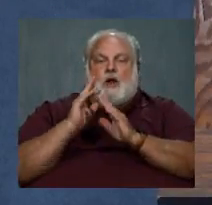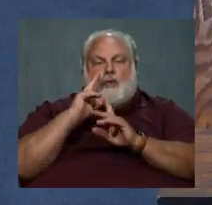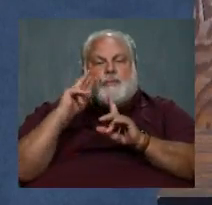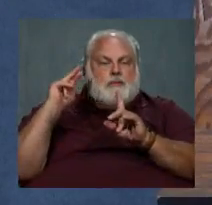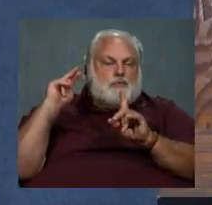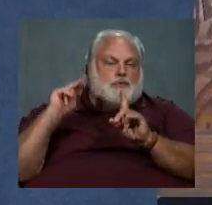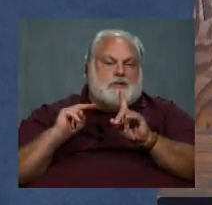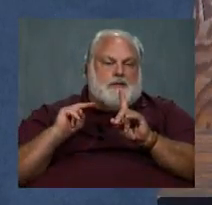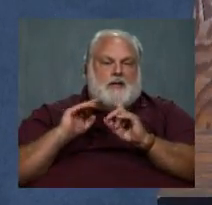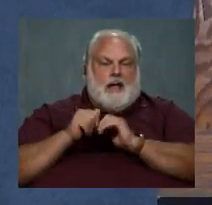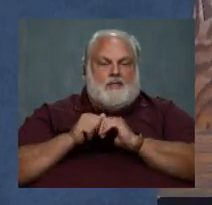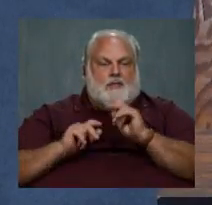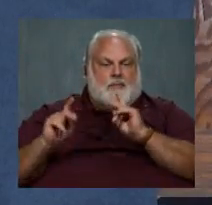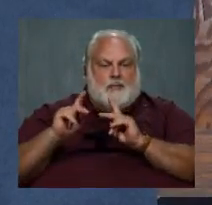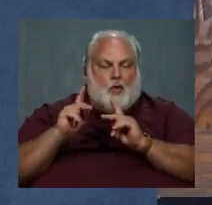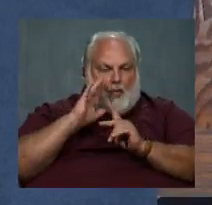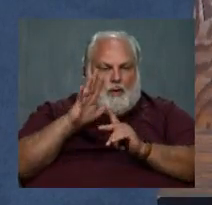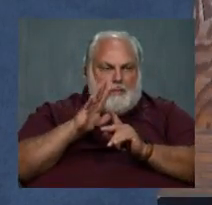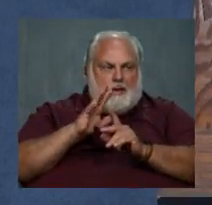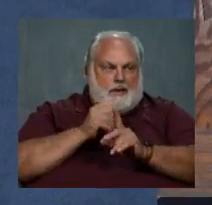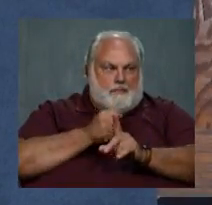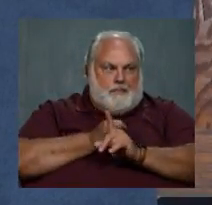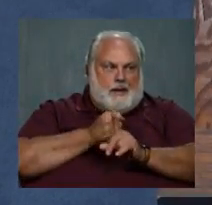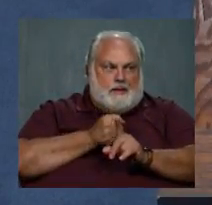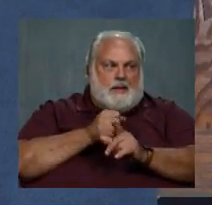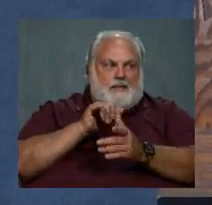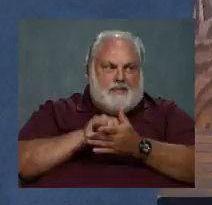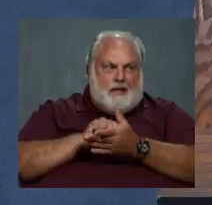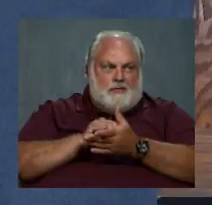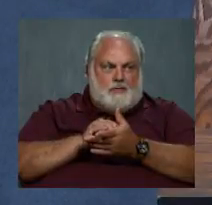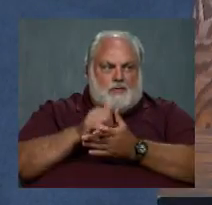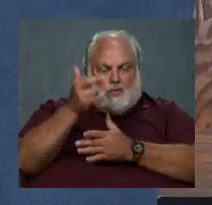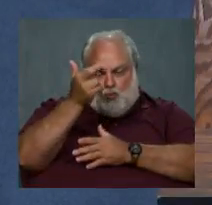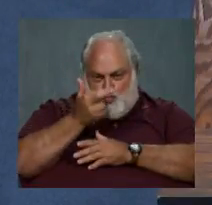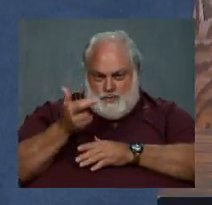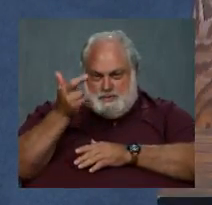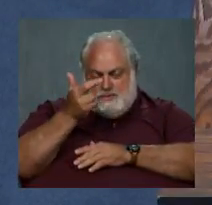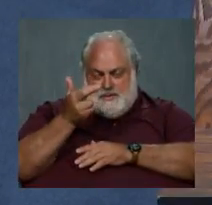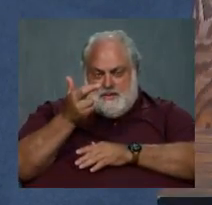perceived and how those people would be impacted. And that was the